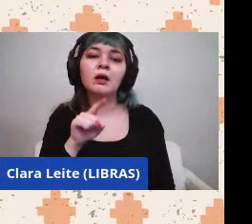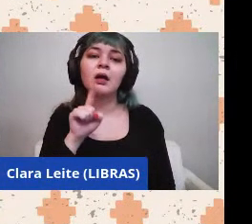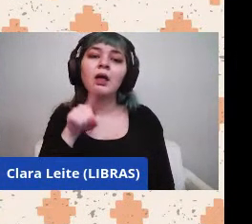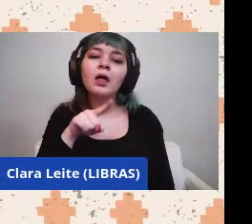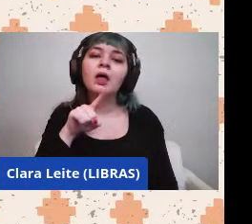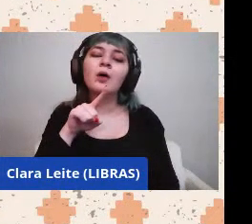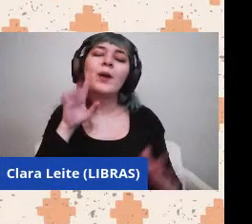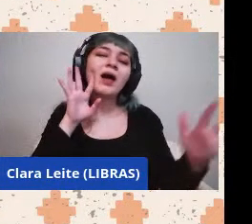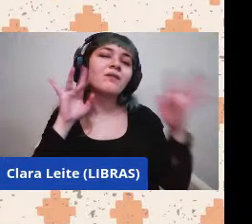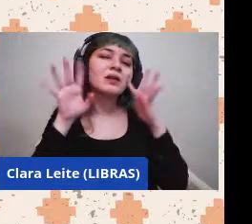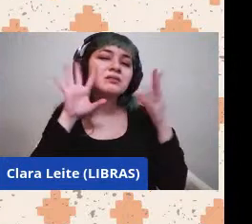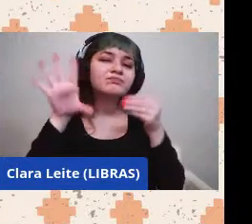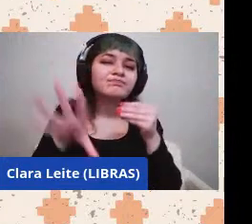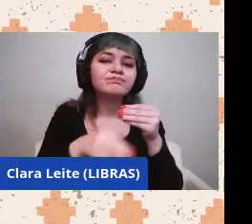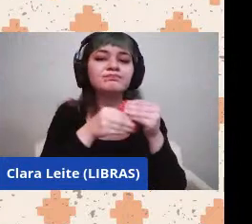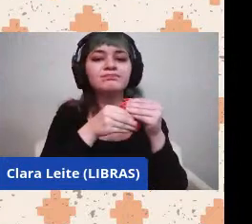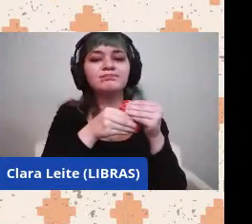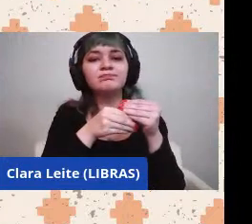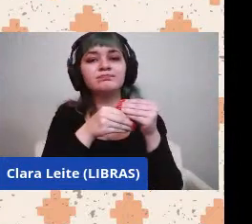additional